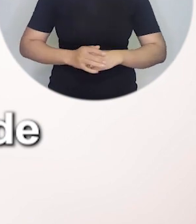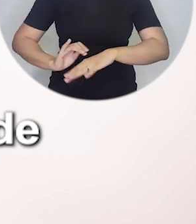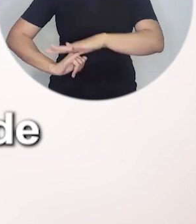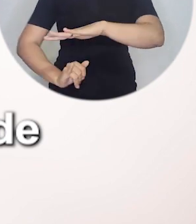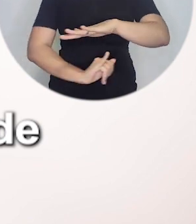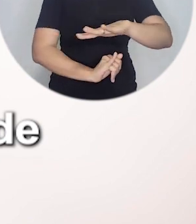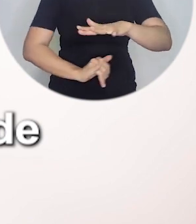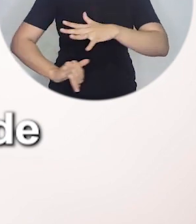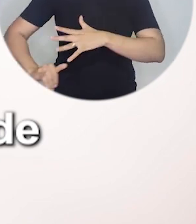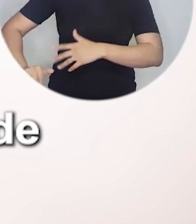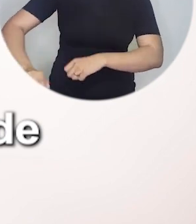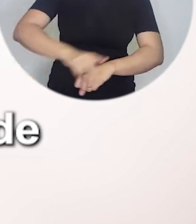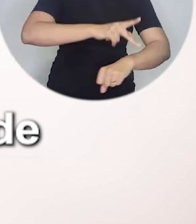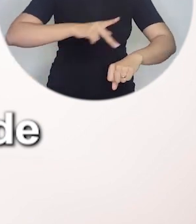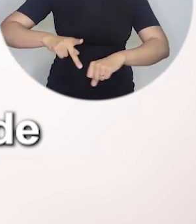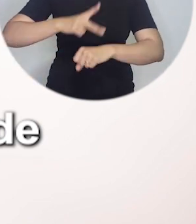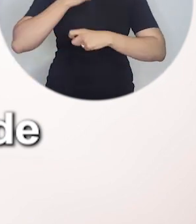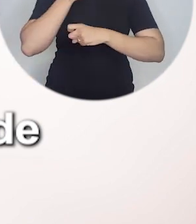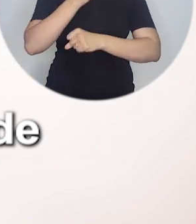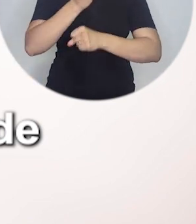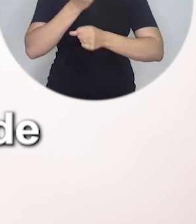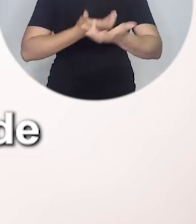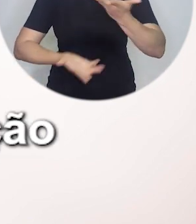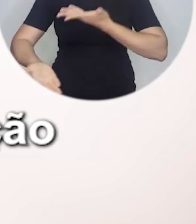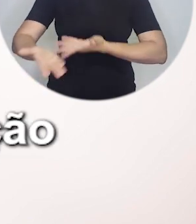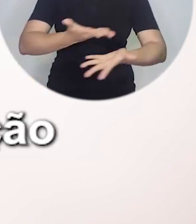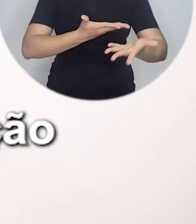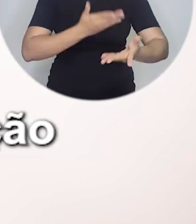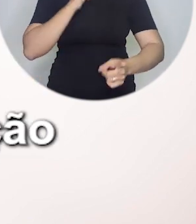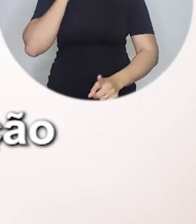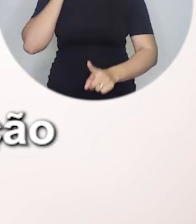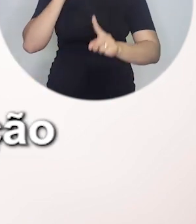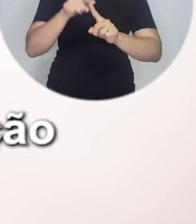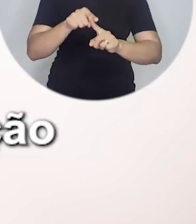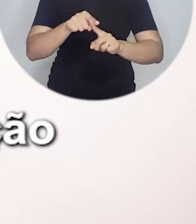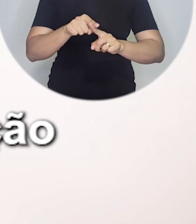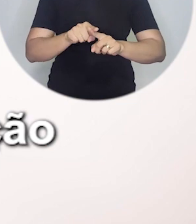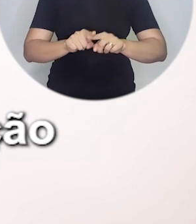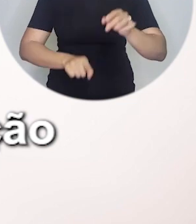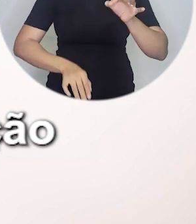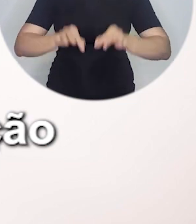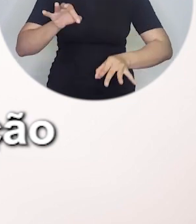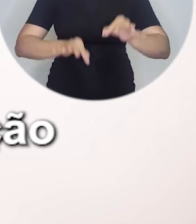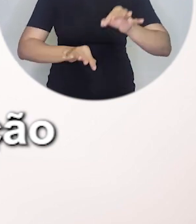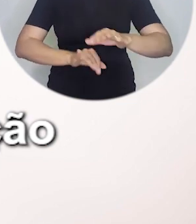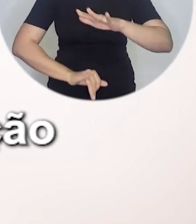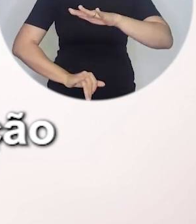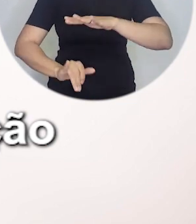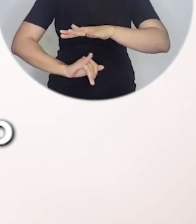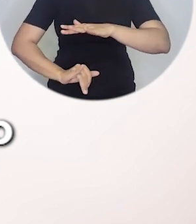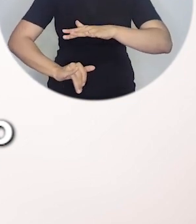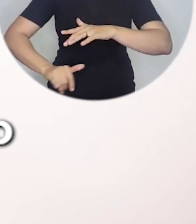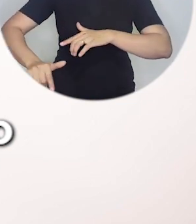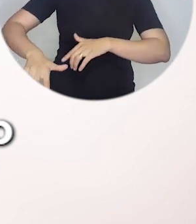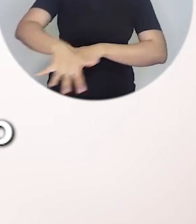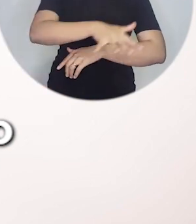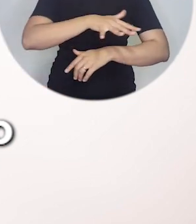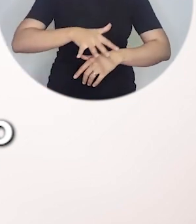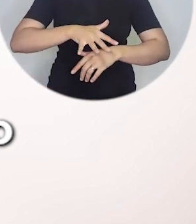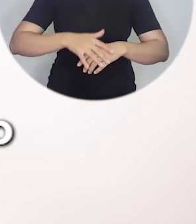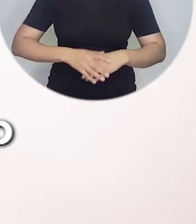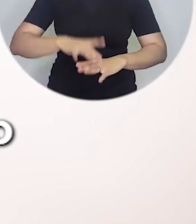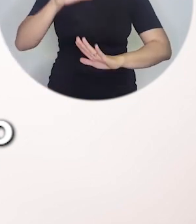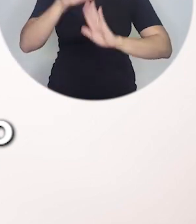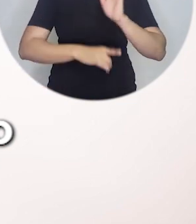must reinforce interinstitutional unity with the aim of improving judicial proceeding and protecting